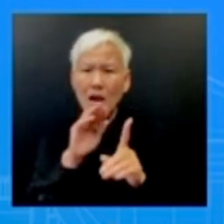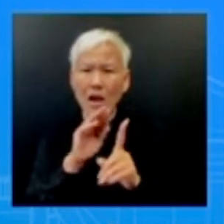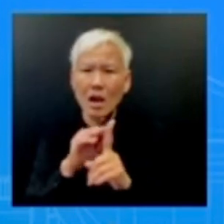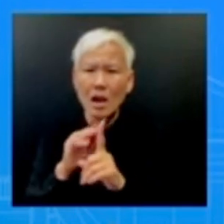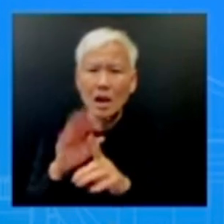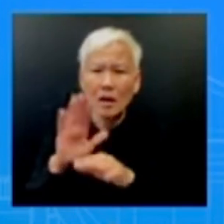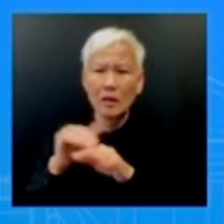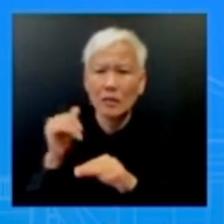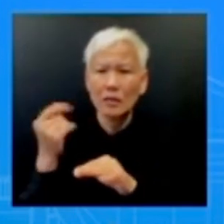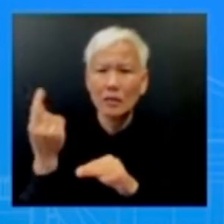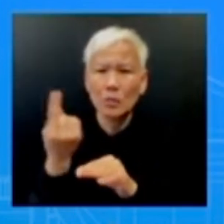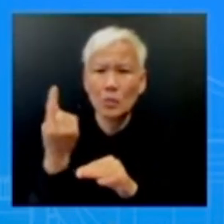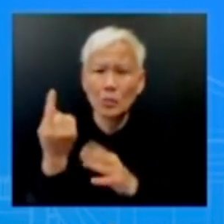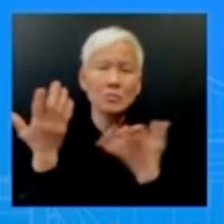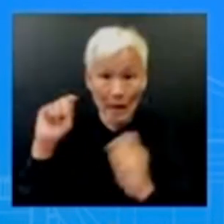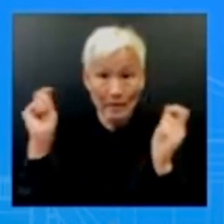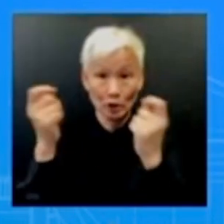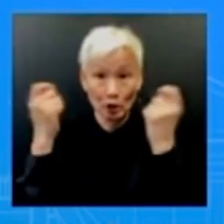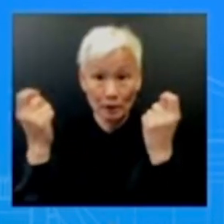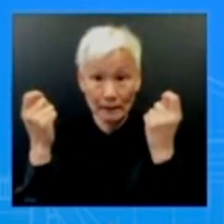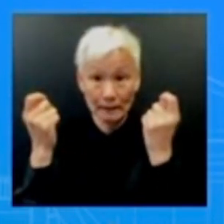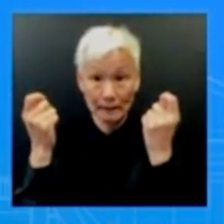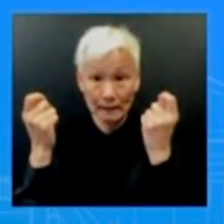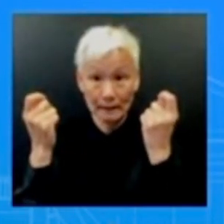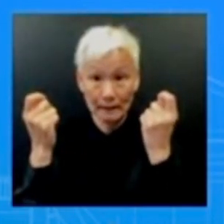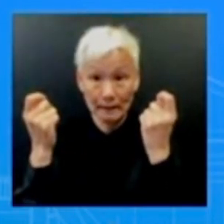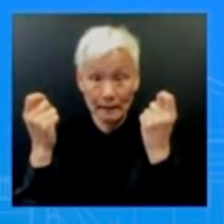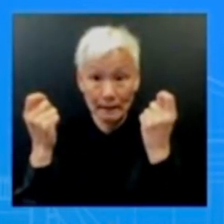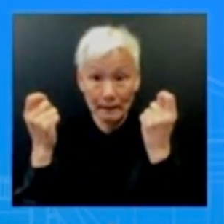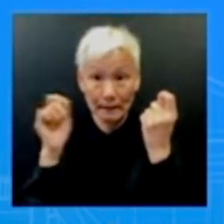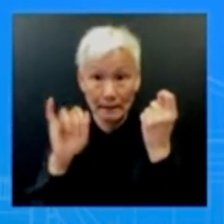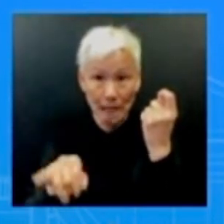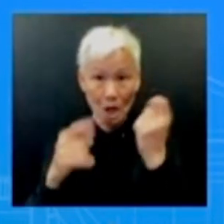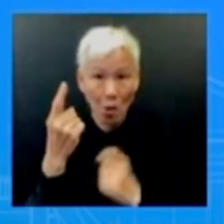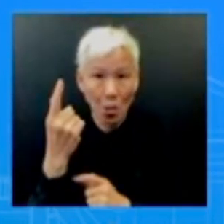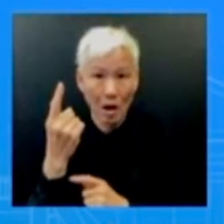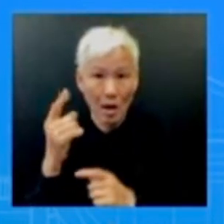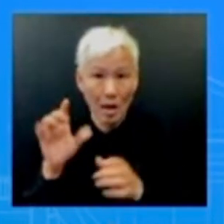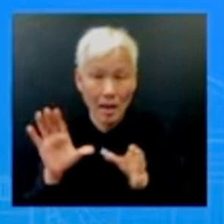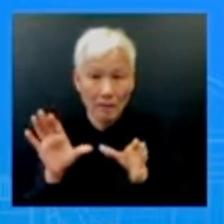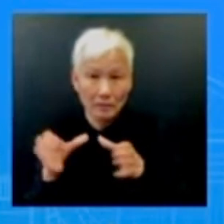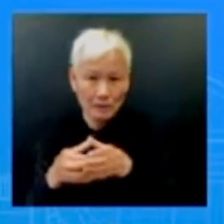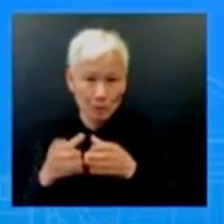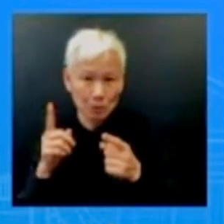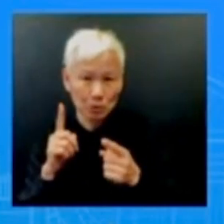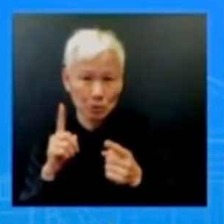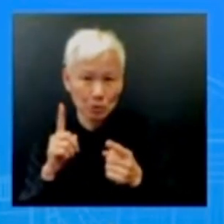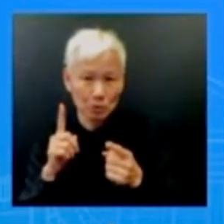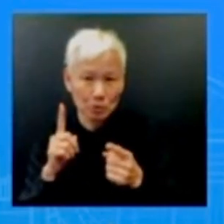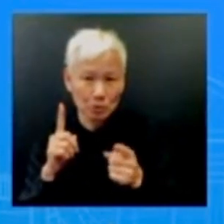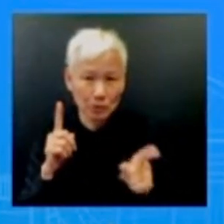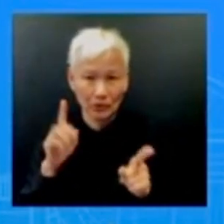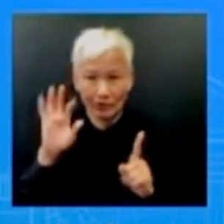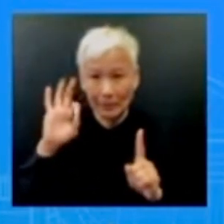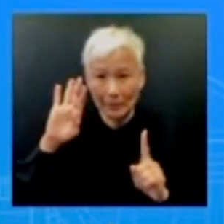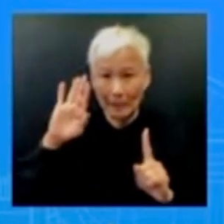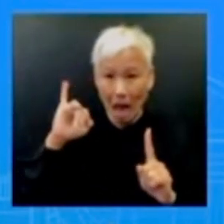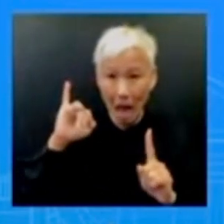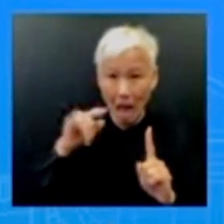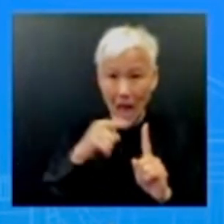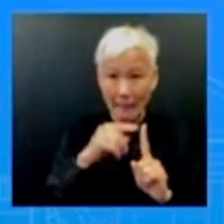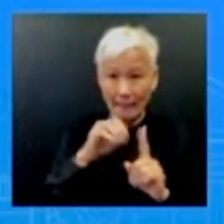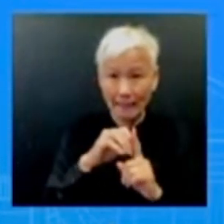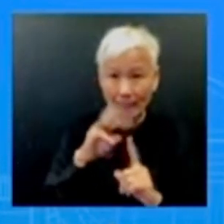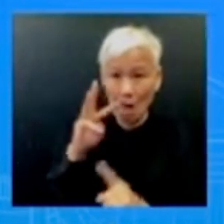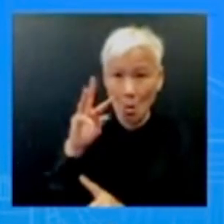Brian. Black Green. I wanted to ask into the FBI and the ATF in Waco. Is the Biden administration concerned about